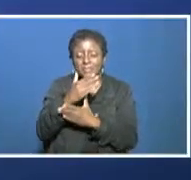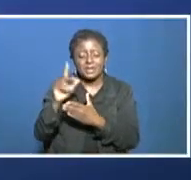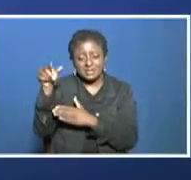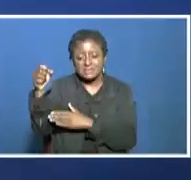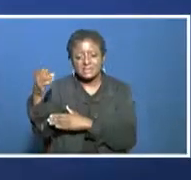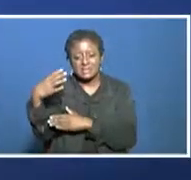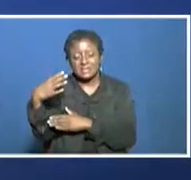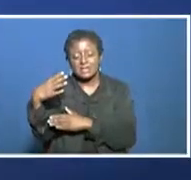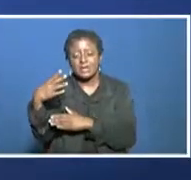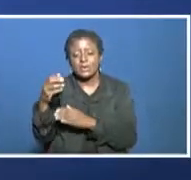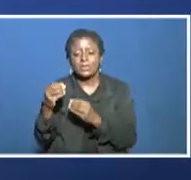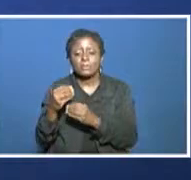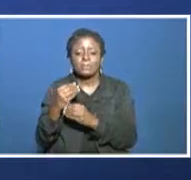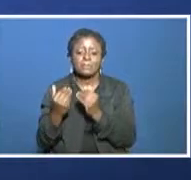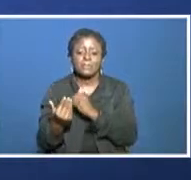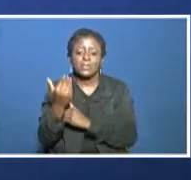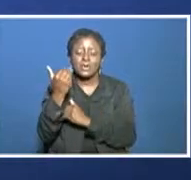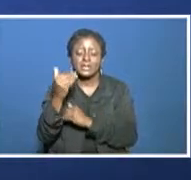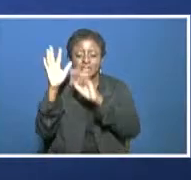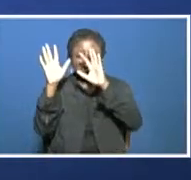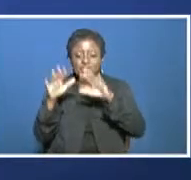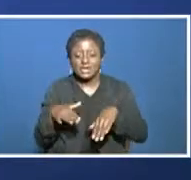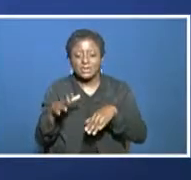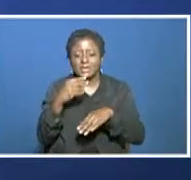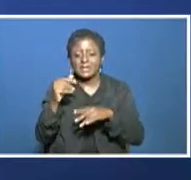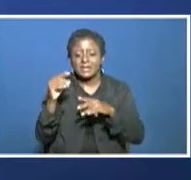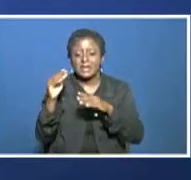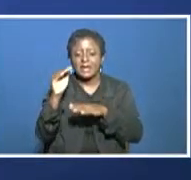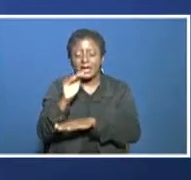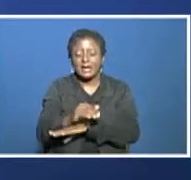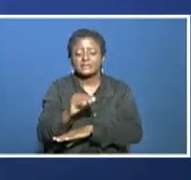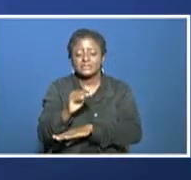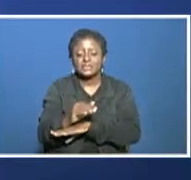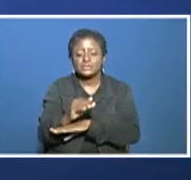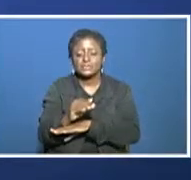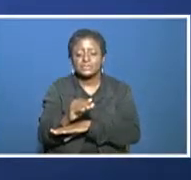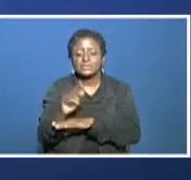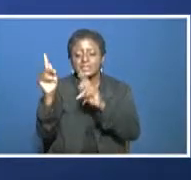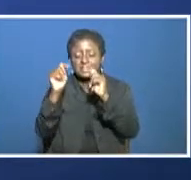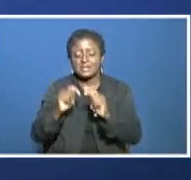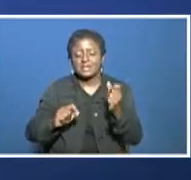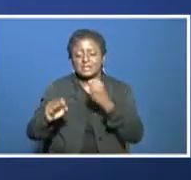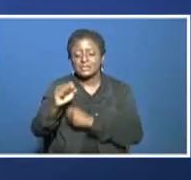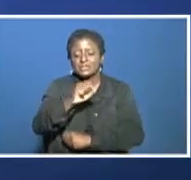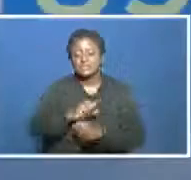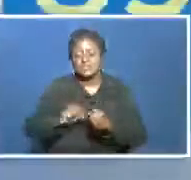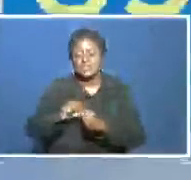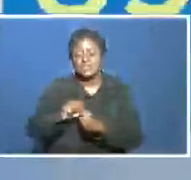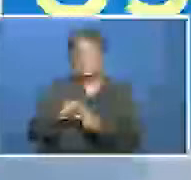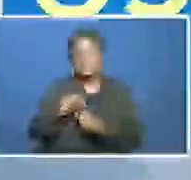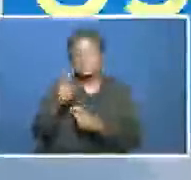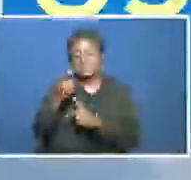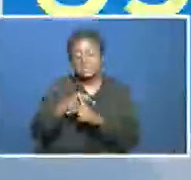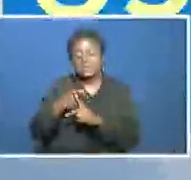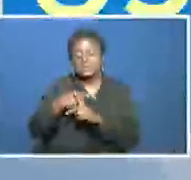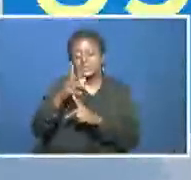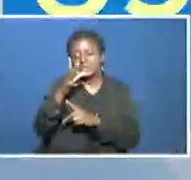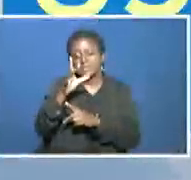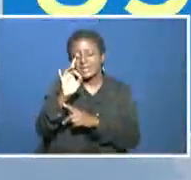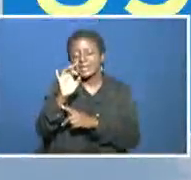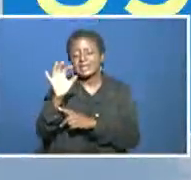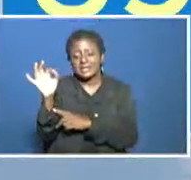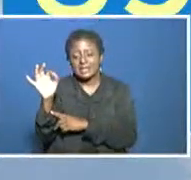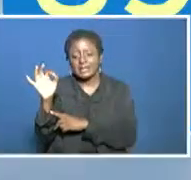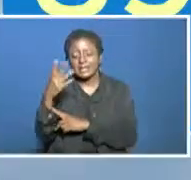a morning shower and an afternoon thunderstorms popping up as well. High temperature tomorrow should get up to about 89 degrees. And your extended weather